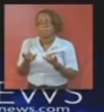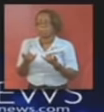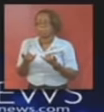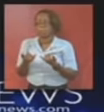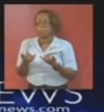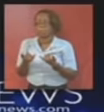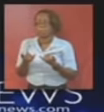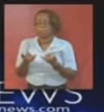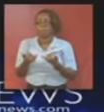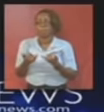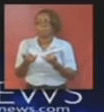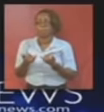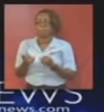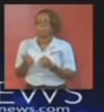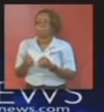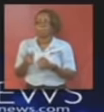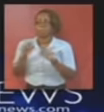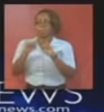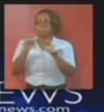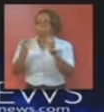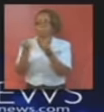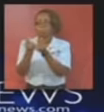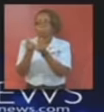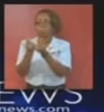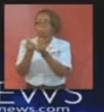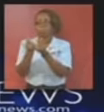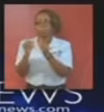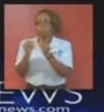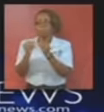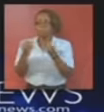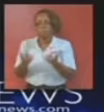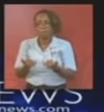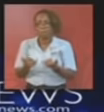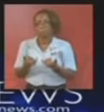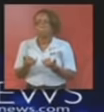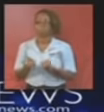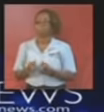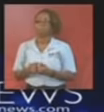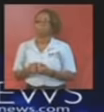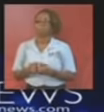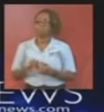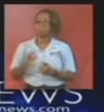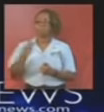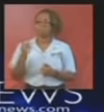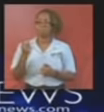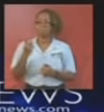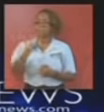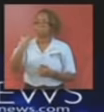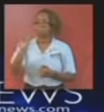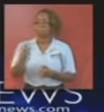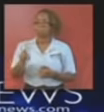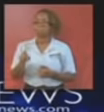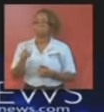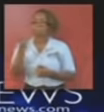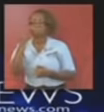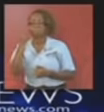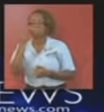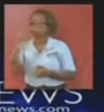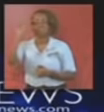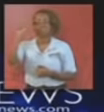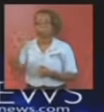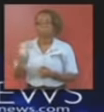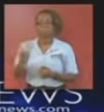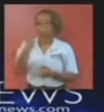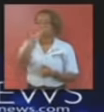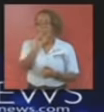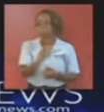clusters of grouping? And my second question has to do with the bar chart you showed, where I think in the month of September, there was the highest